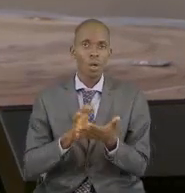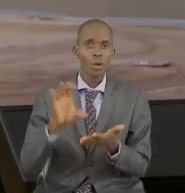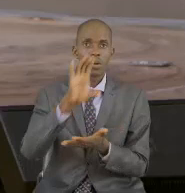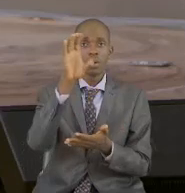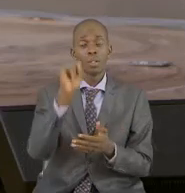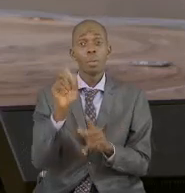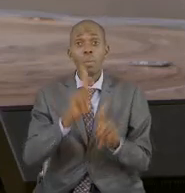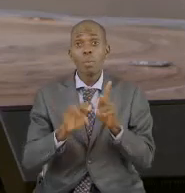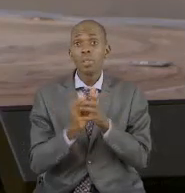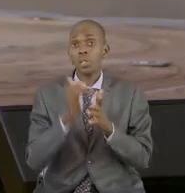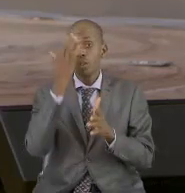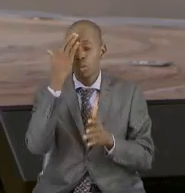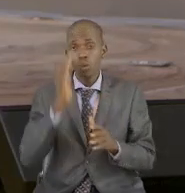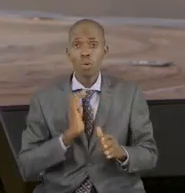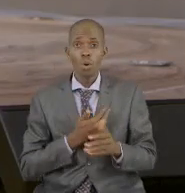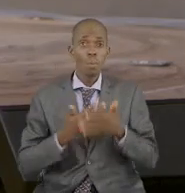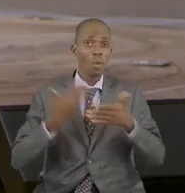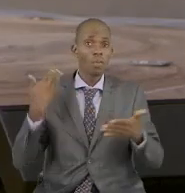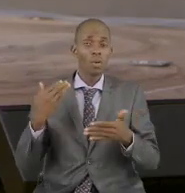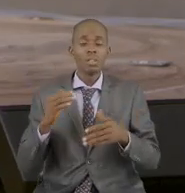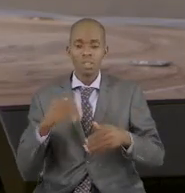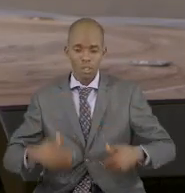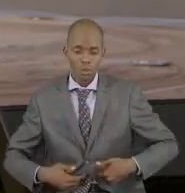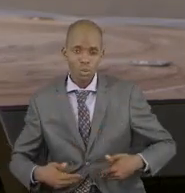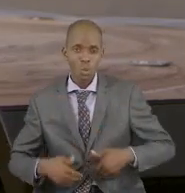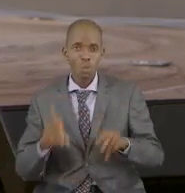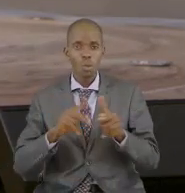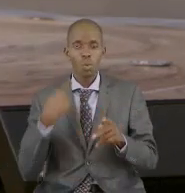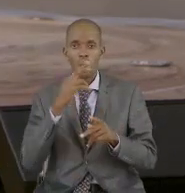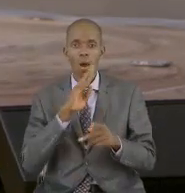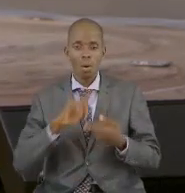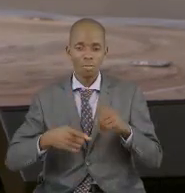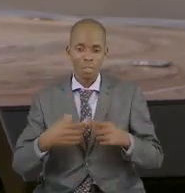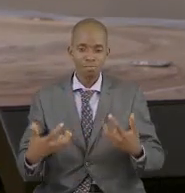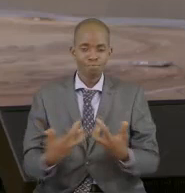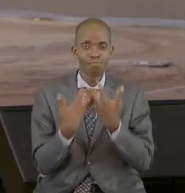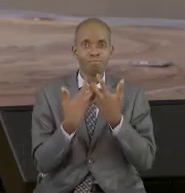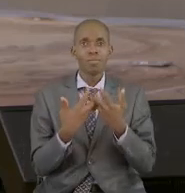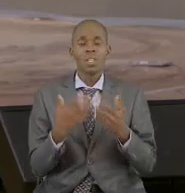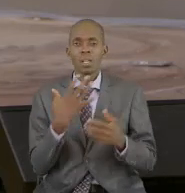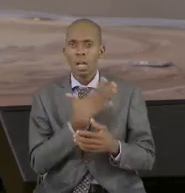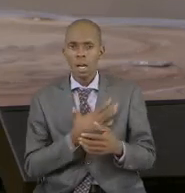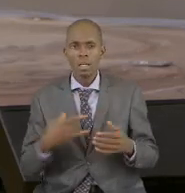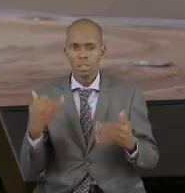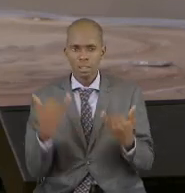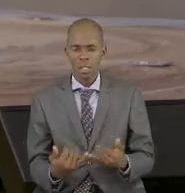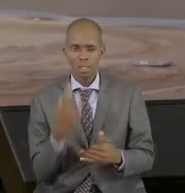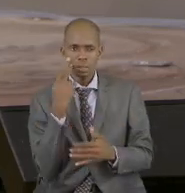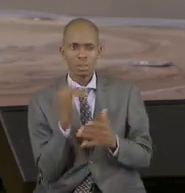people and the teenagers who were our peers and they knew us before and now they know that salvation has